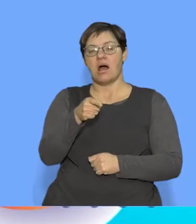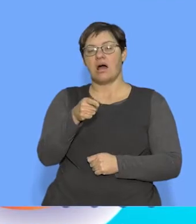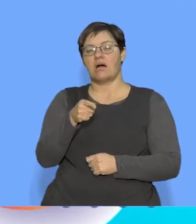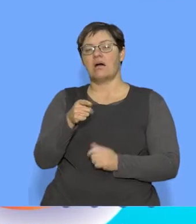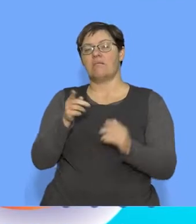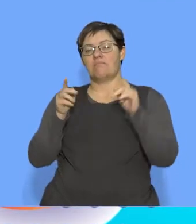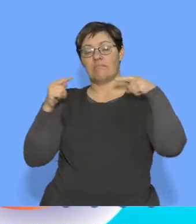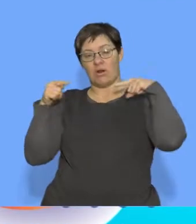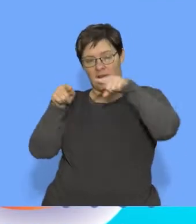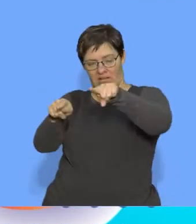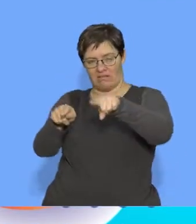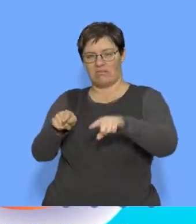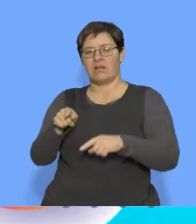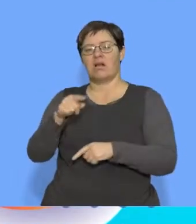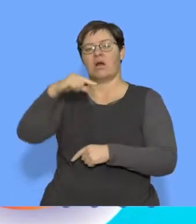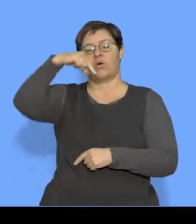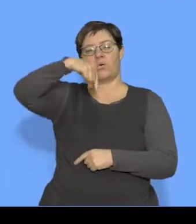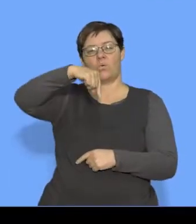a parallelogram.